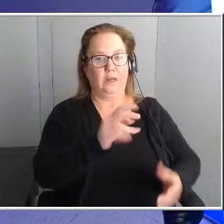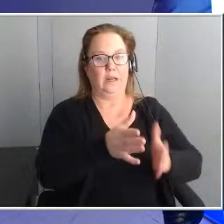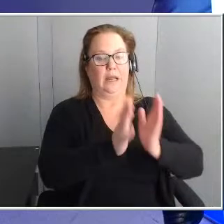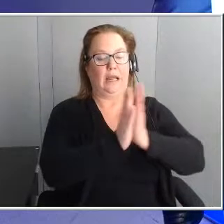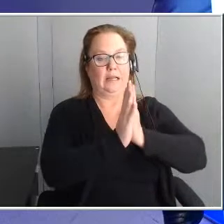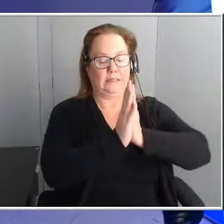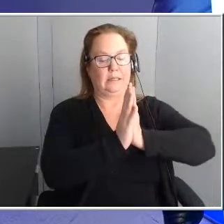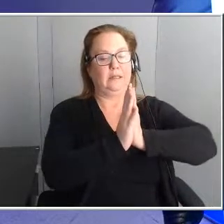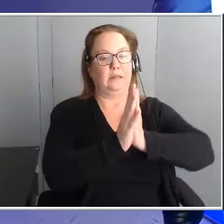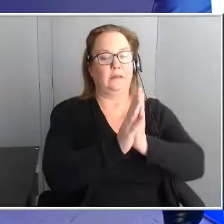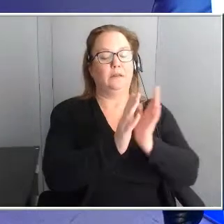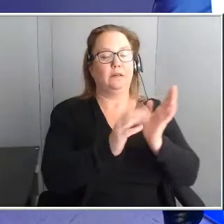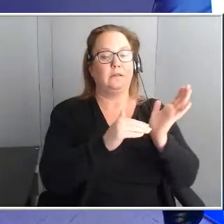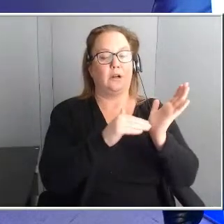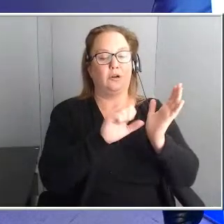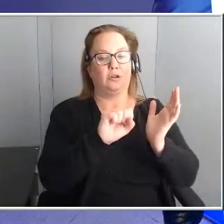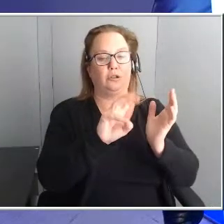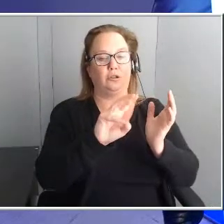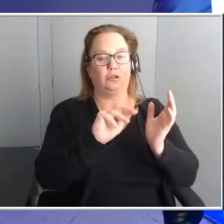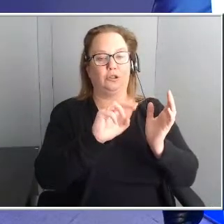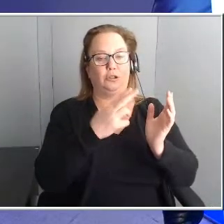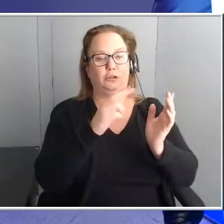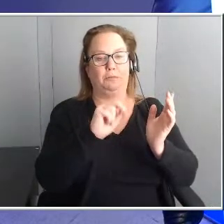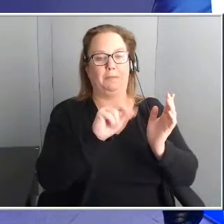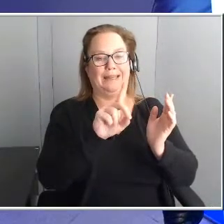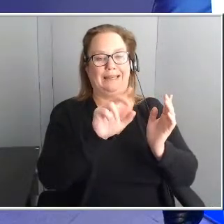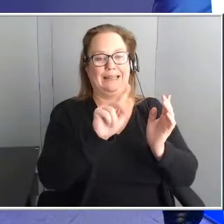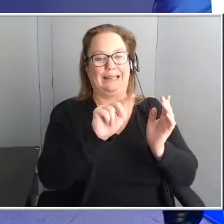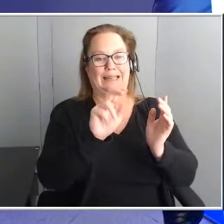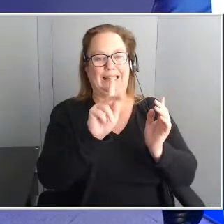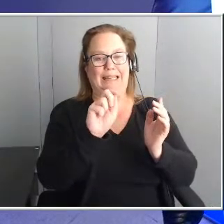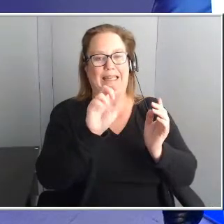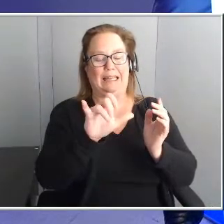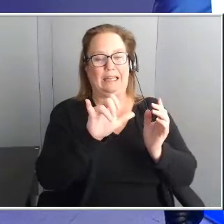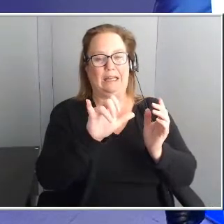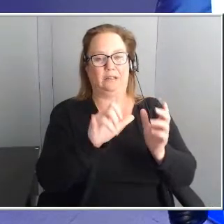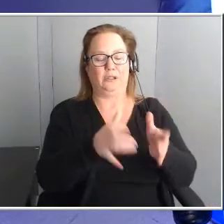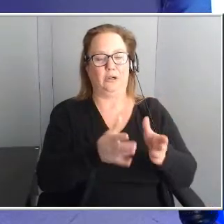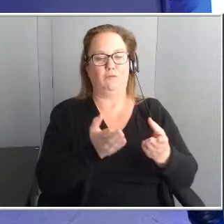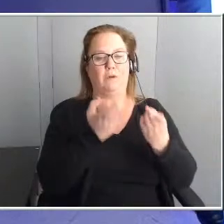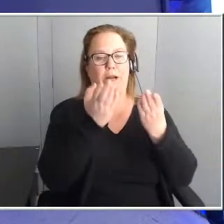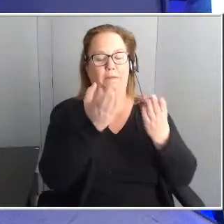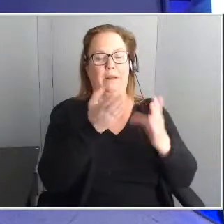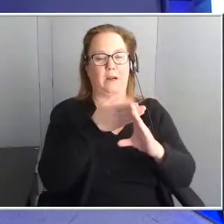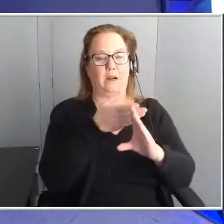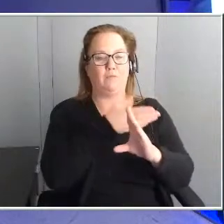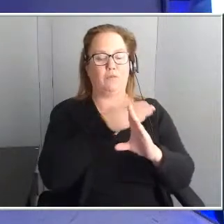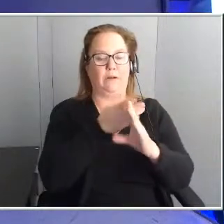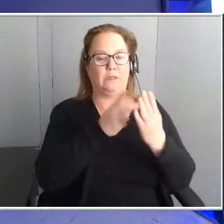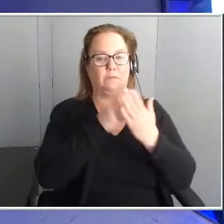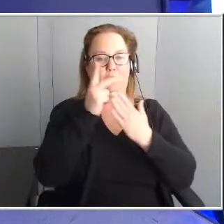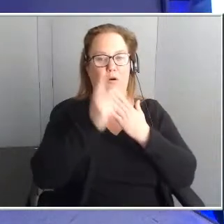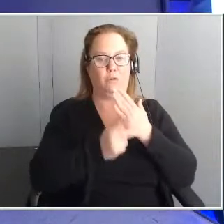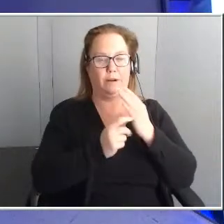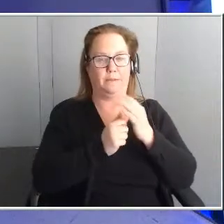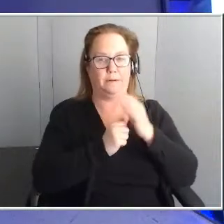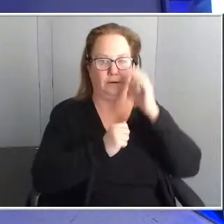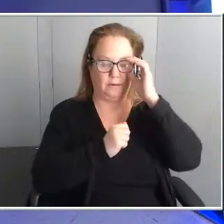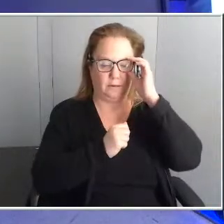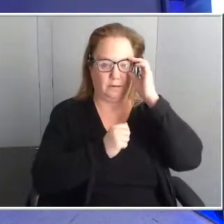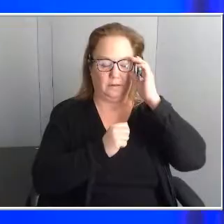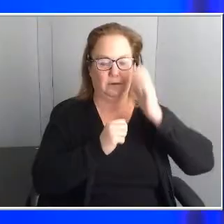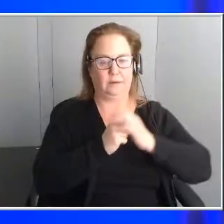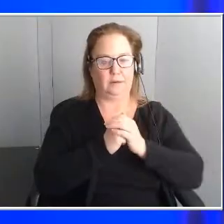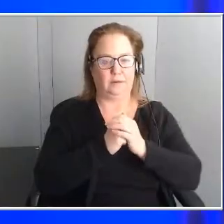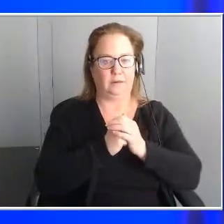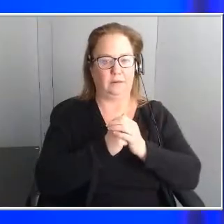Schmidtke about the masks she recommended on a previous program a while back? You'll have to refresh my memory on that too. Sure. I